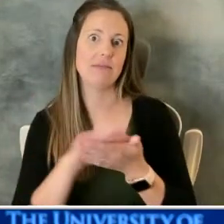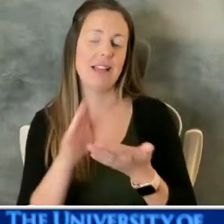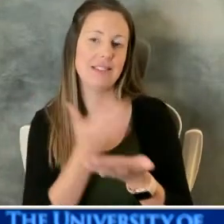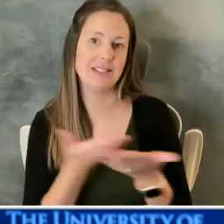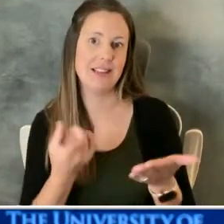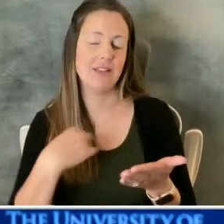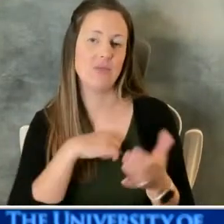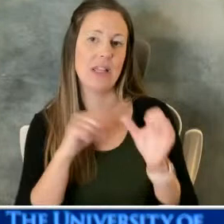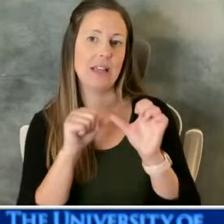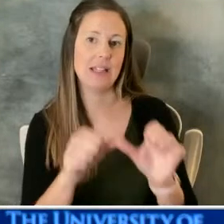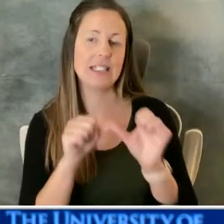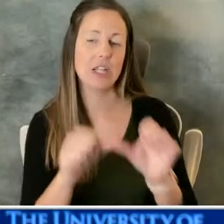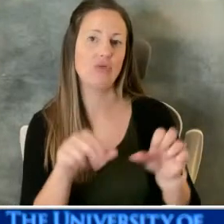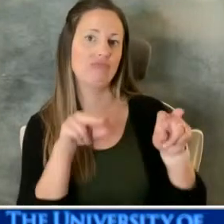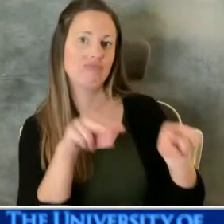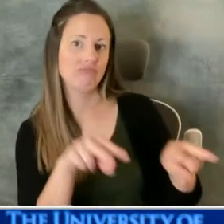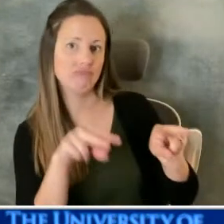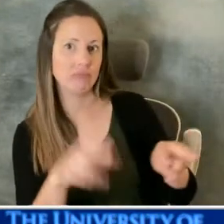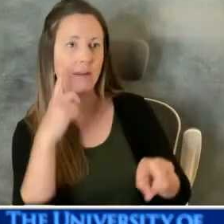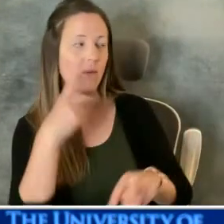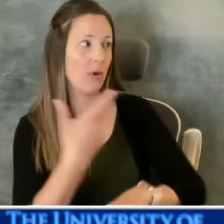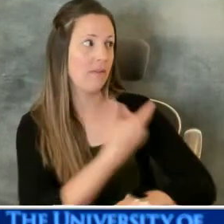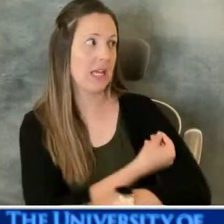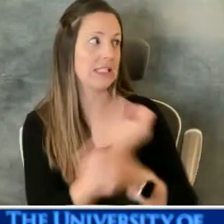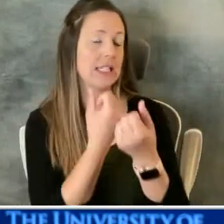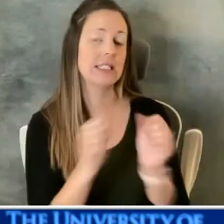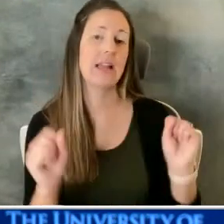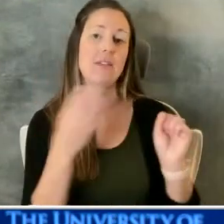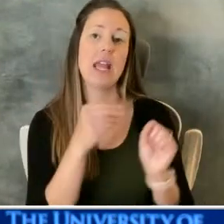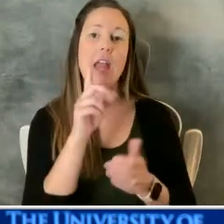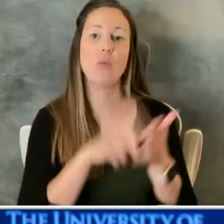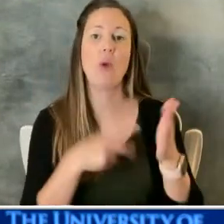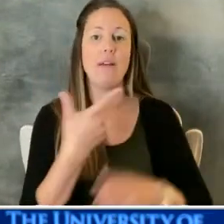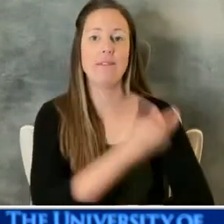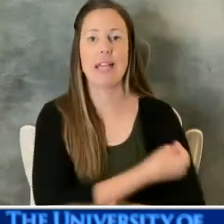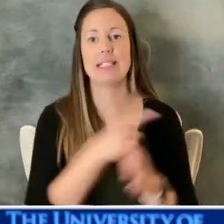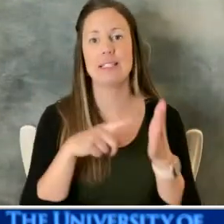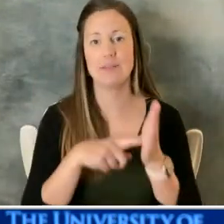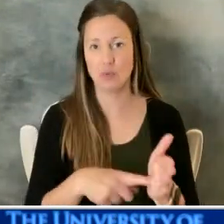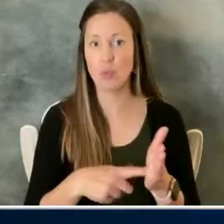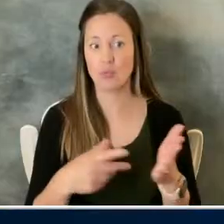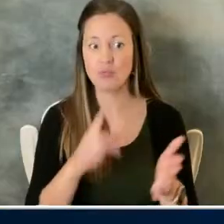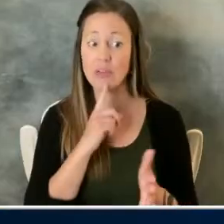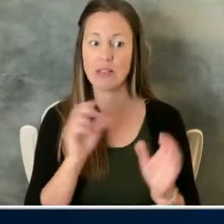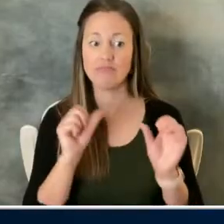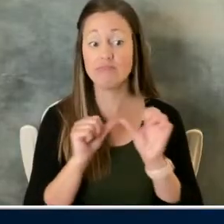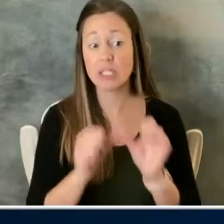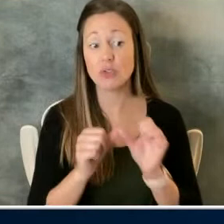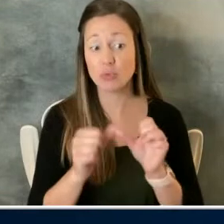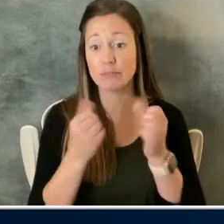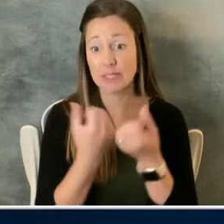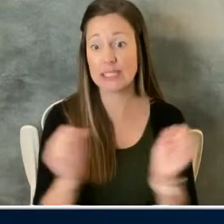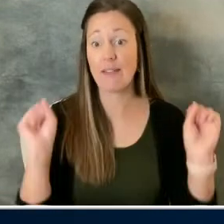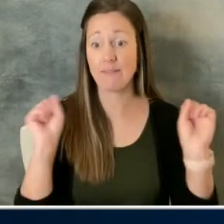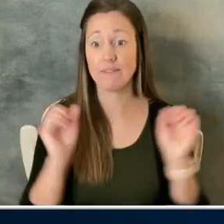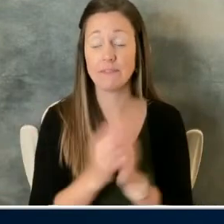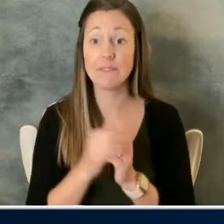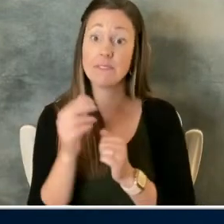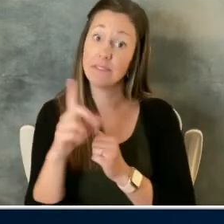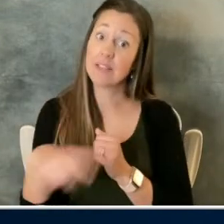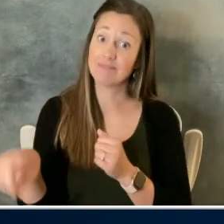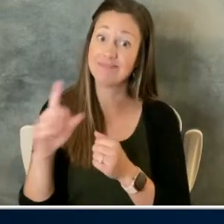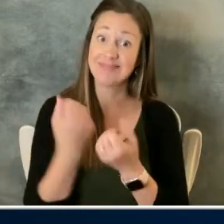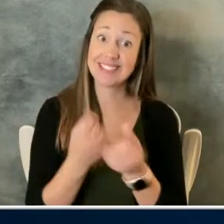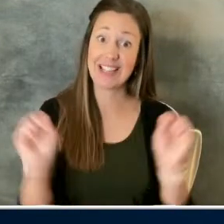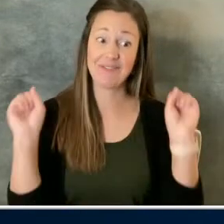active surveillance for vaccine safety. And what these vaccines have shown is that they continue to be very safe. They are incredibly safe. And once